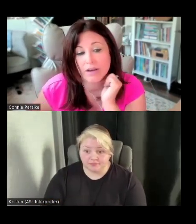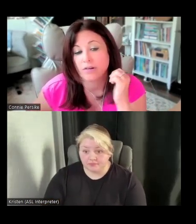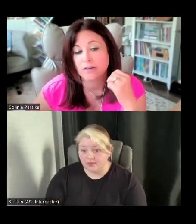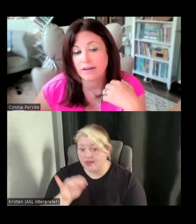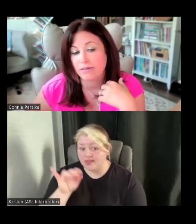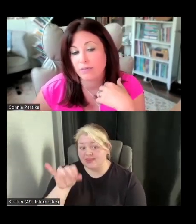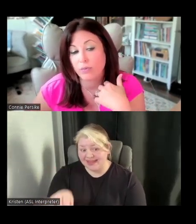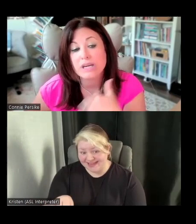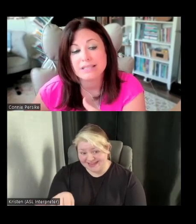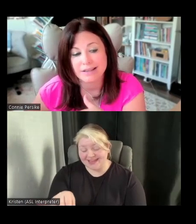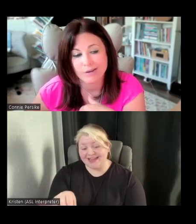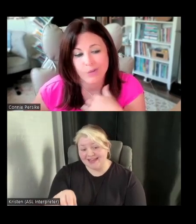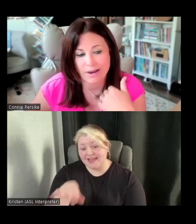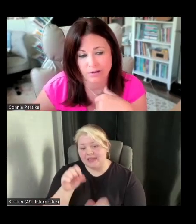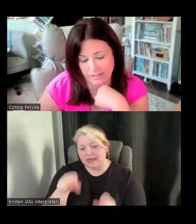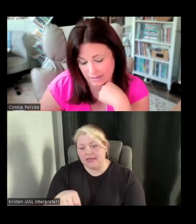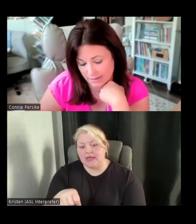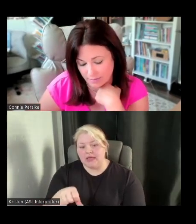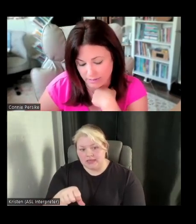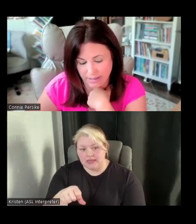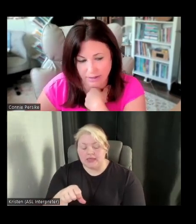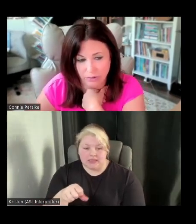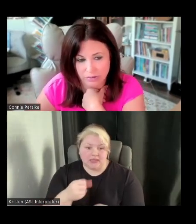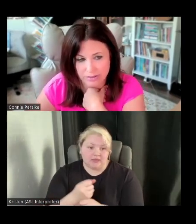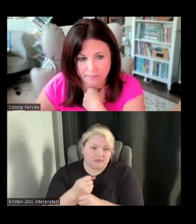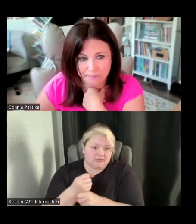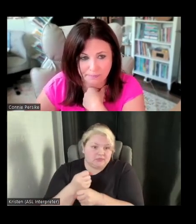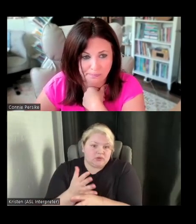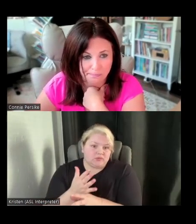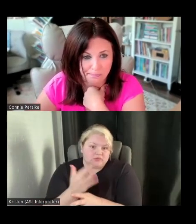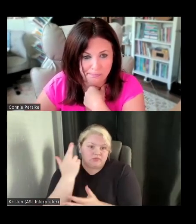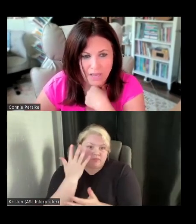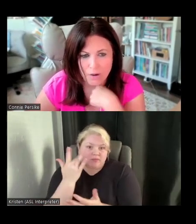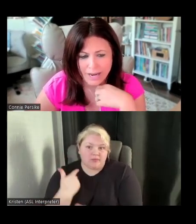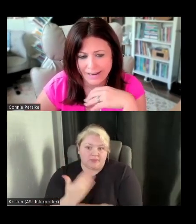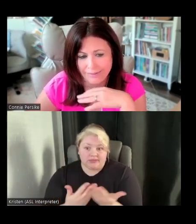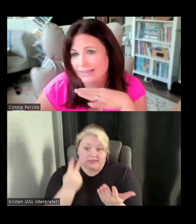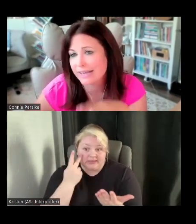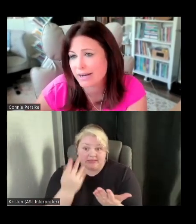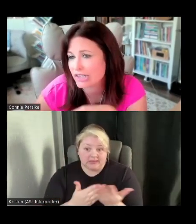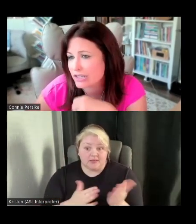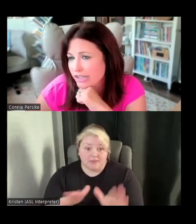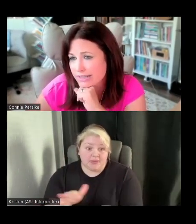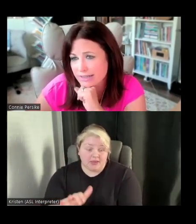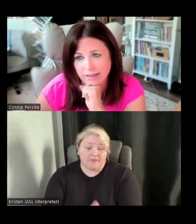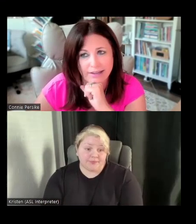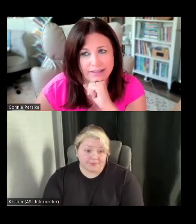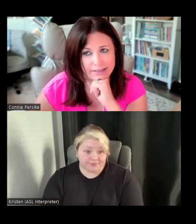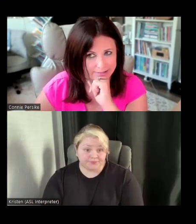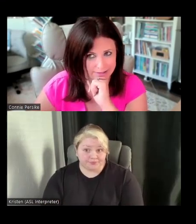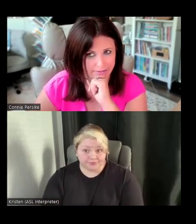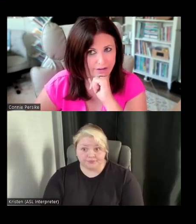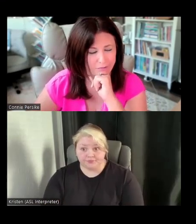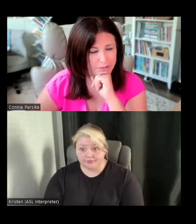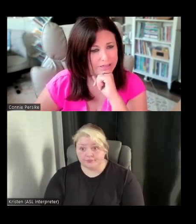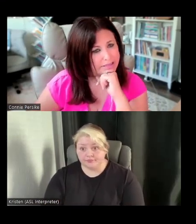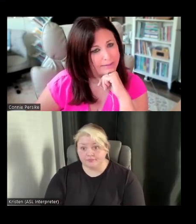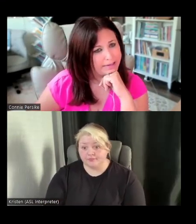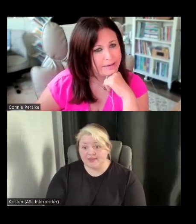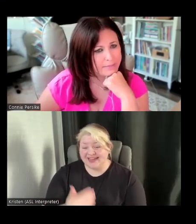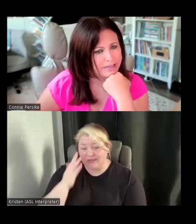be the underlying reason why we're seeing some behaviors. Okay, now I just looked at the clock and I have